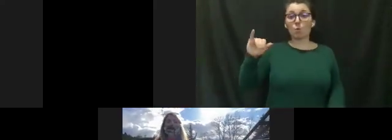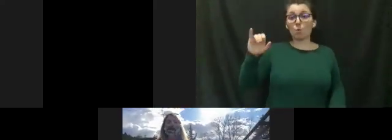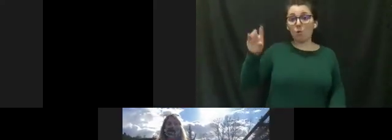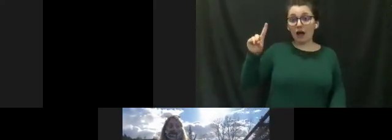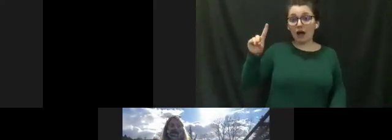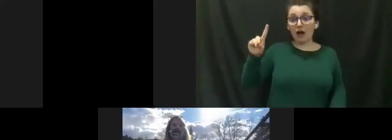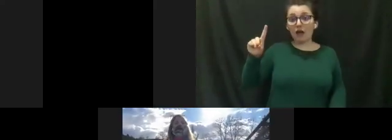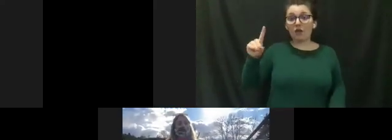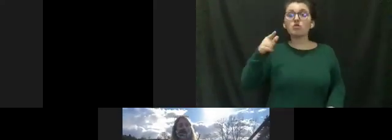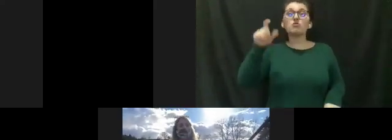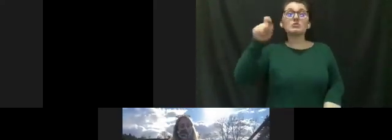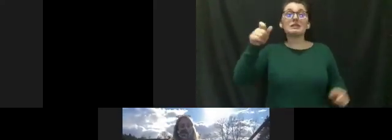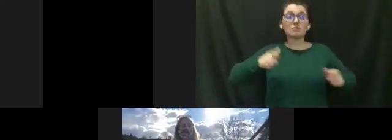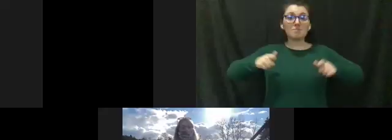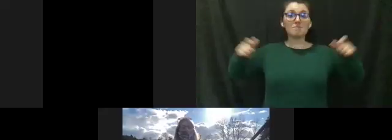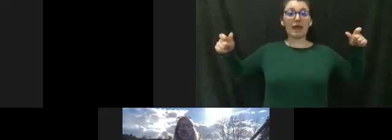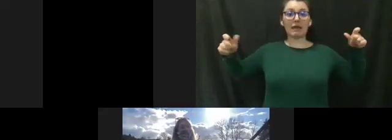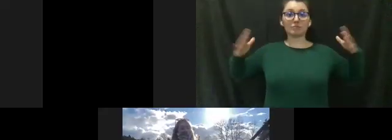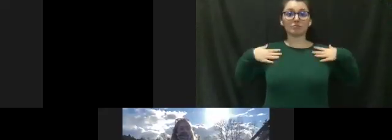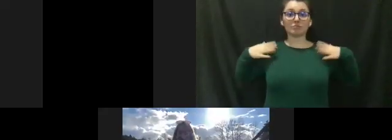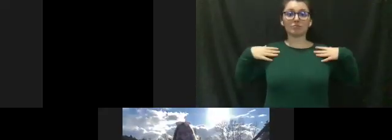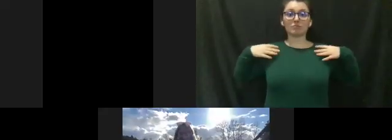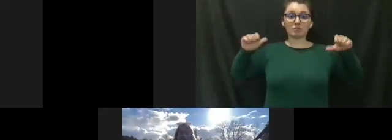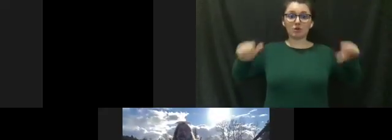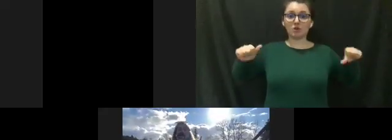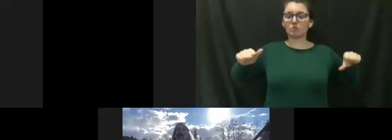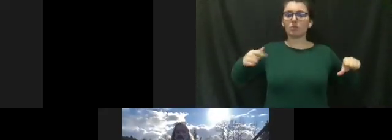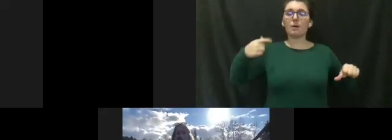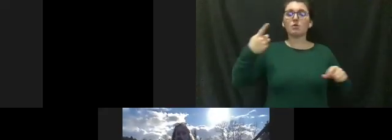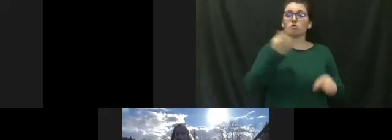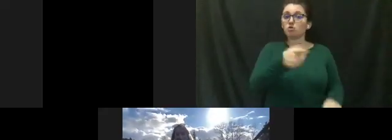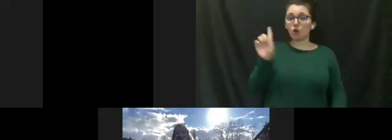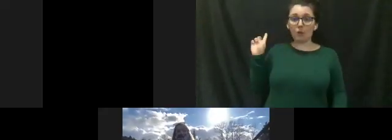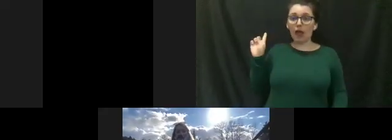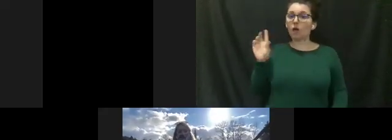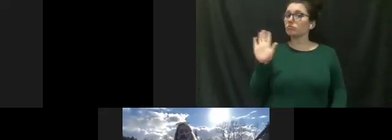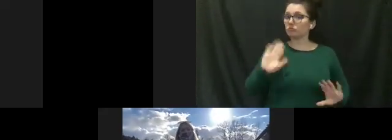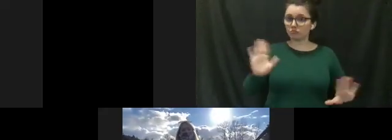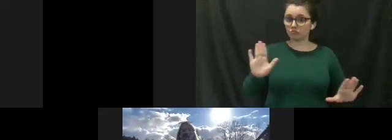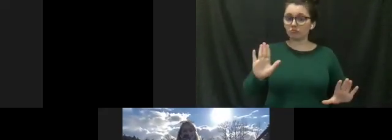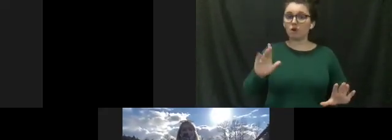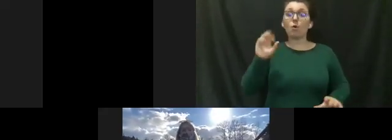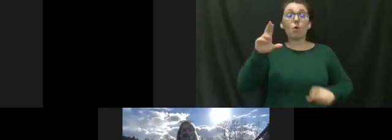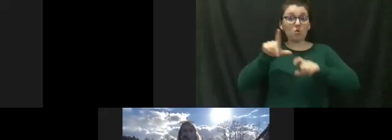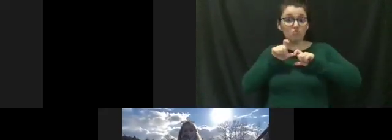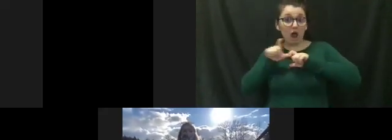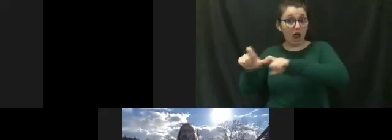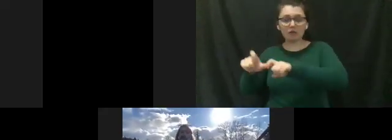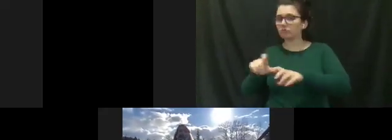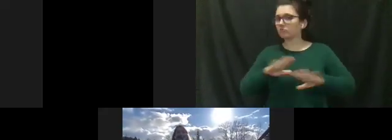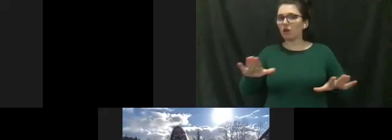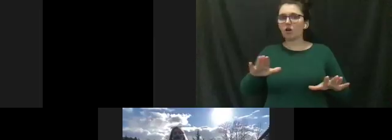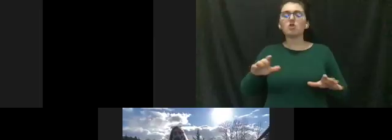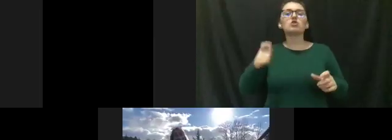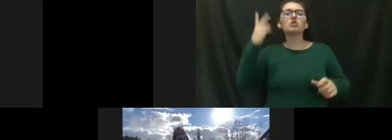make yourself look as big as possible. You never want to turn your back to them. You never want to run away. Just kind of want to look really, really big and